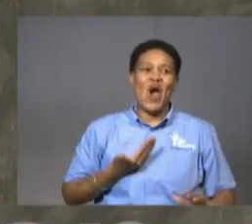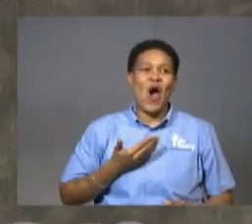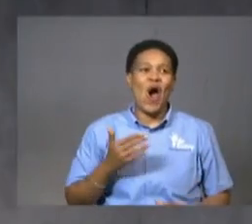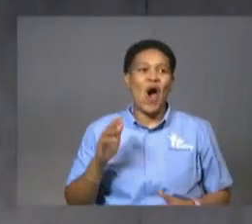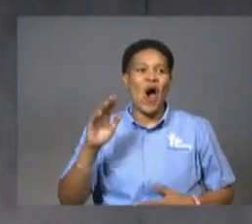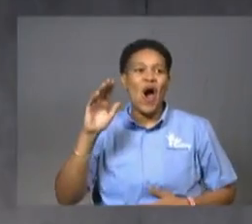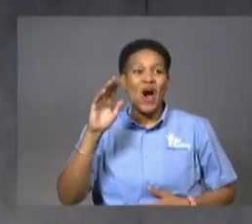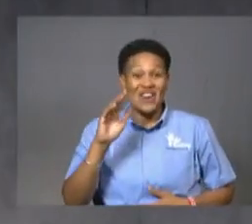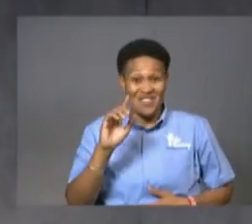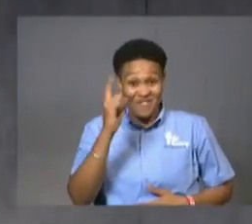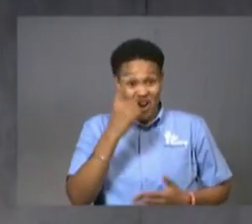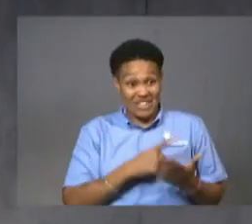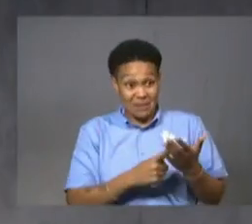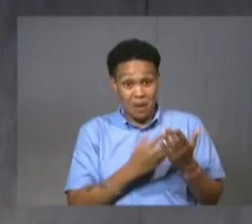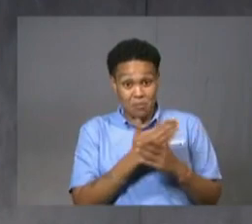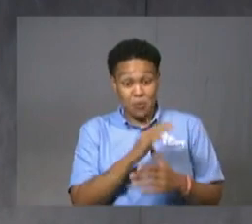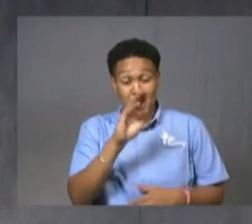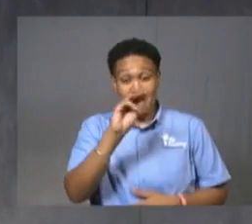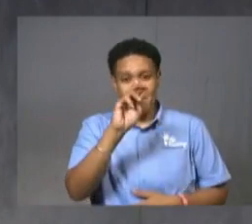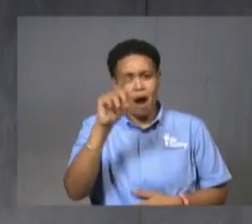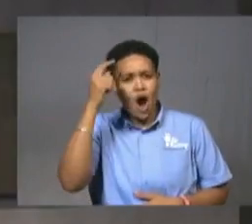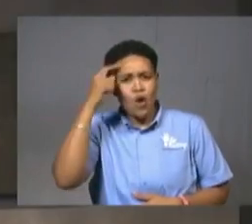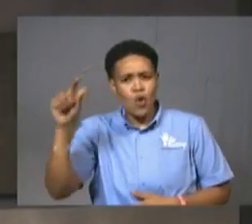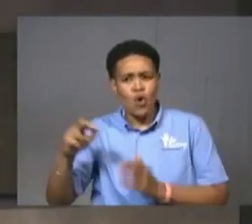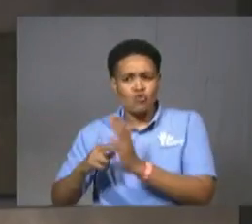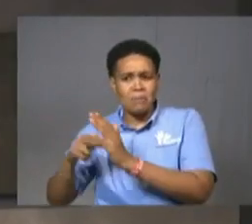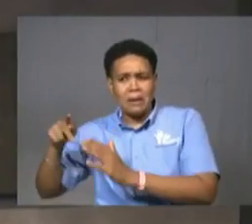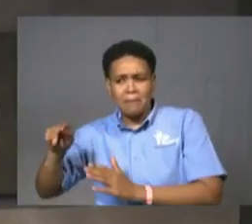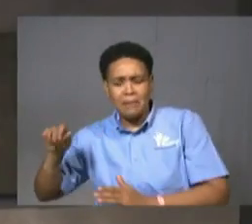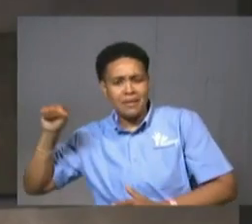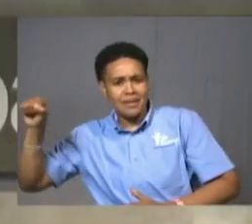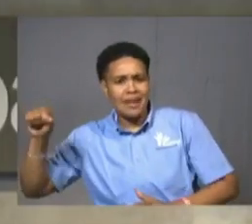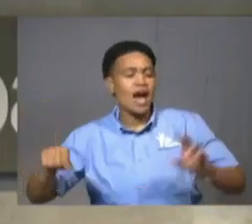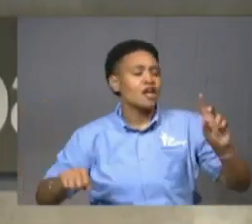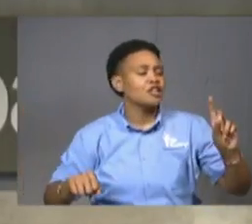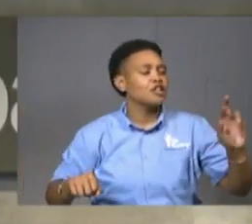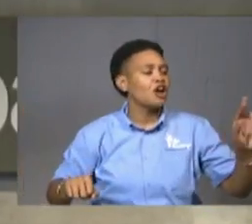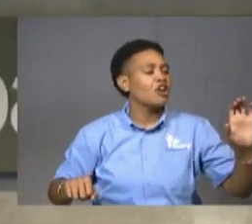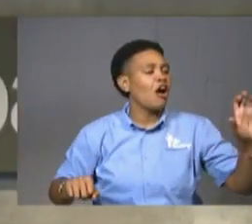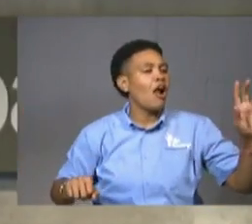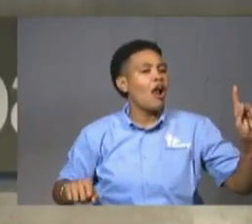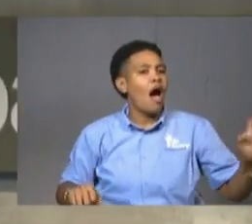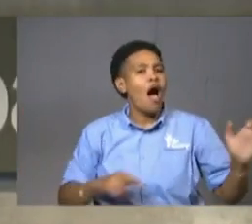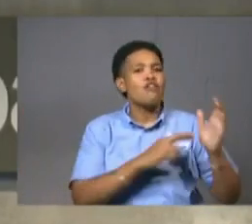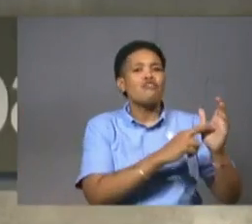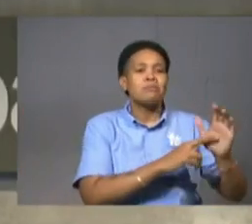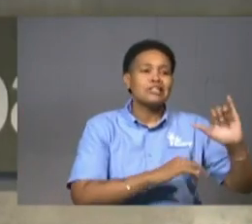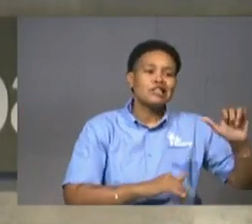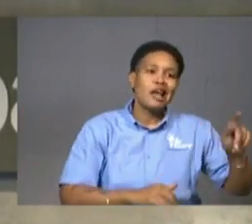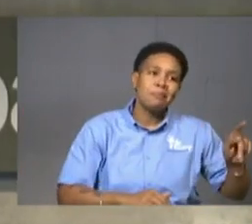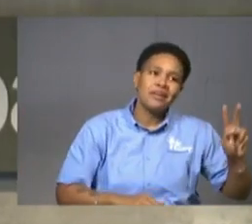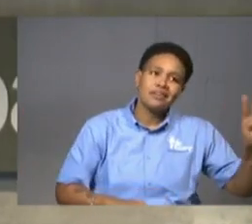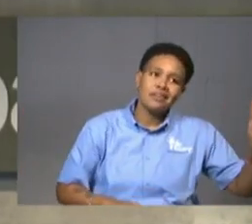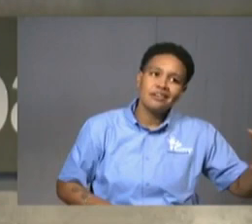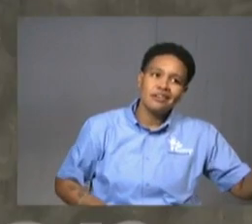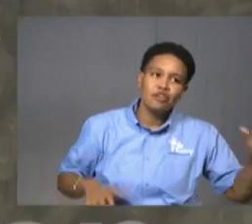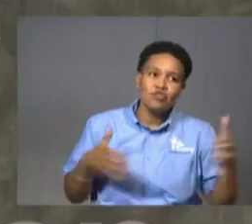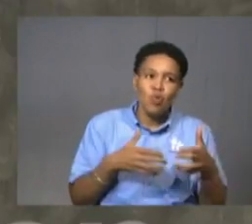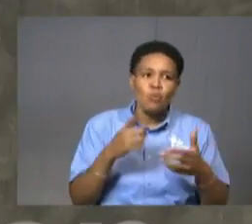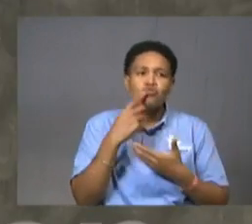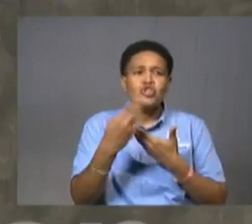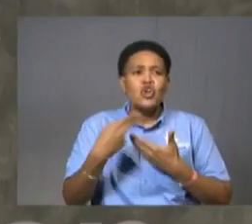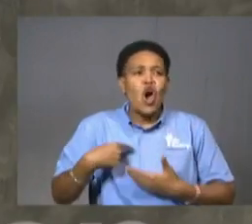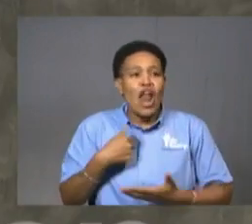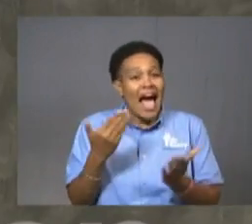between Mark Golding, representing the People's National Party, and Dr. Nigel Clark, representing the Jamaica Labour Party. Join us